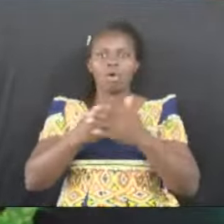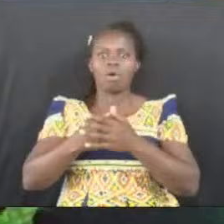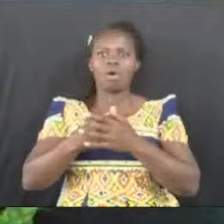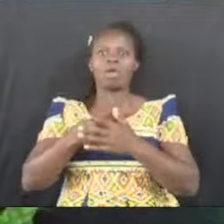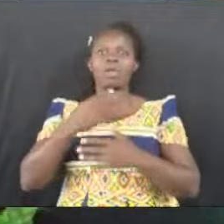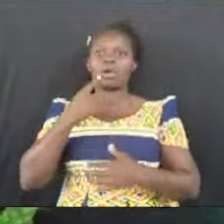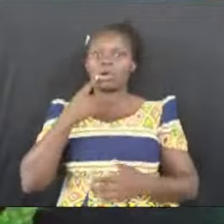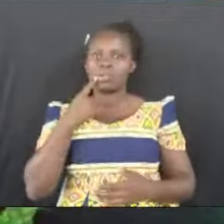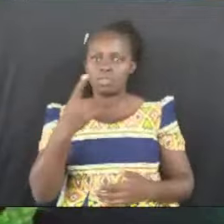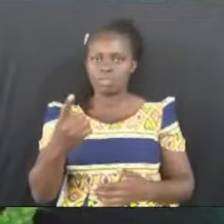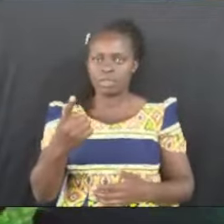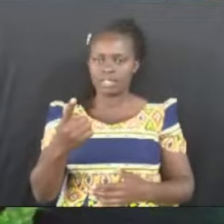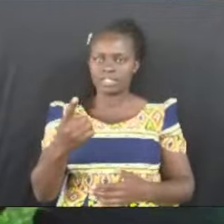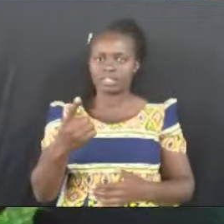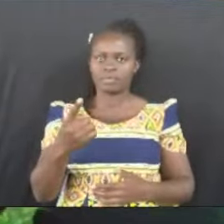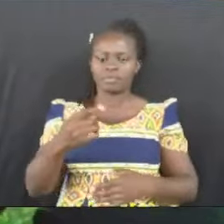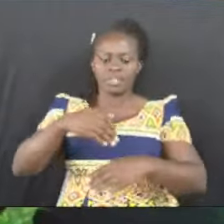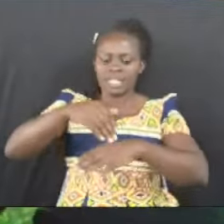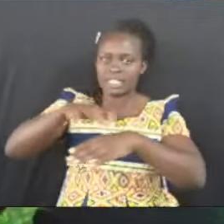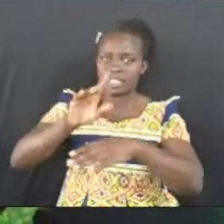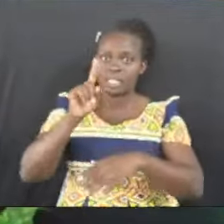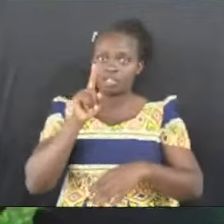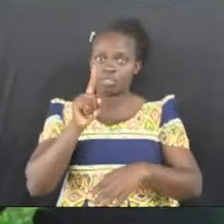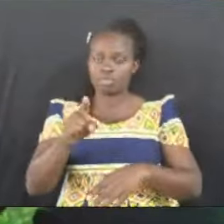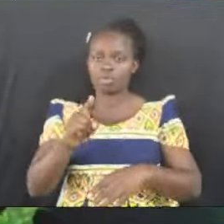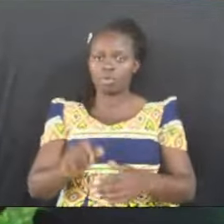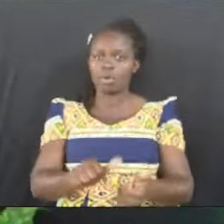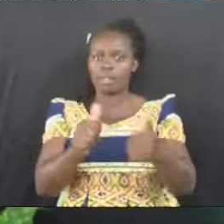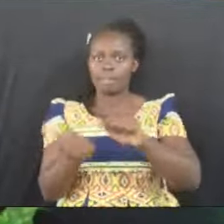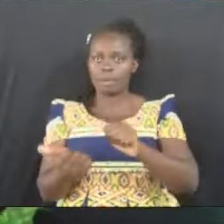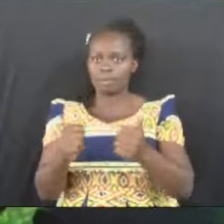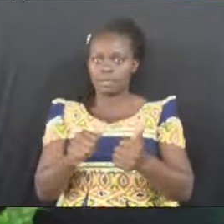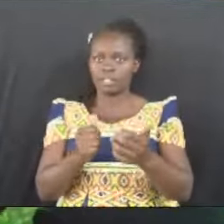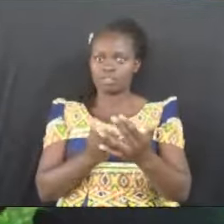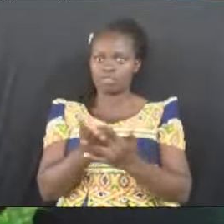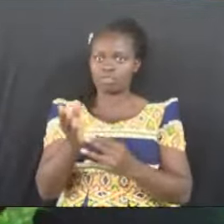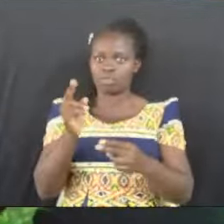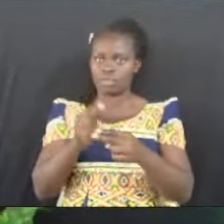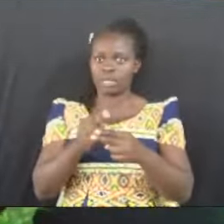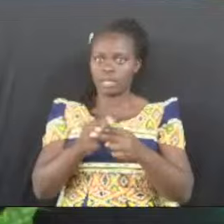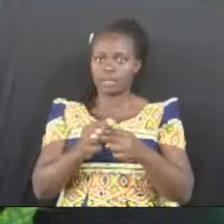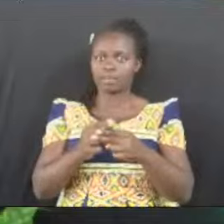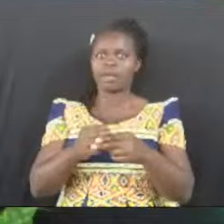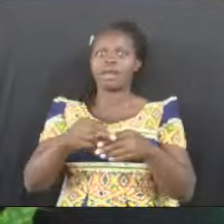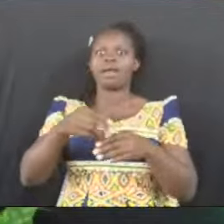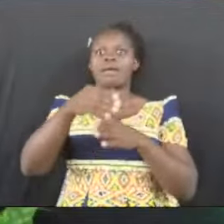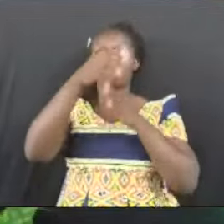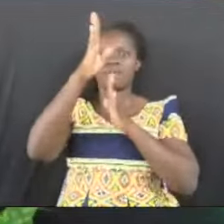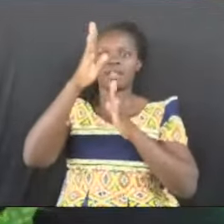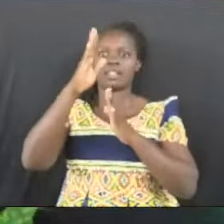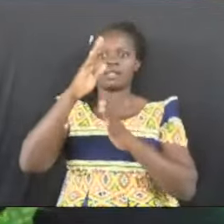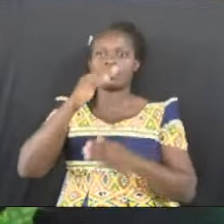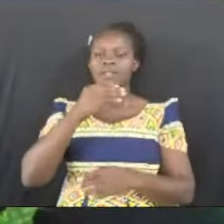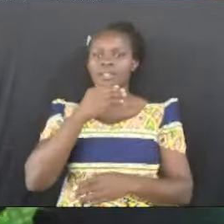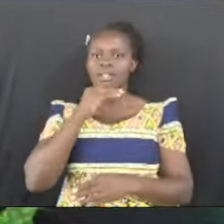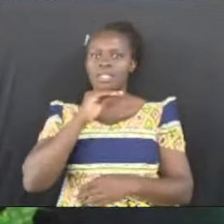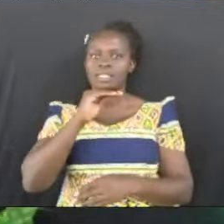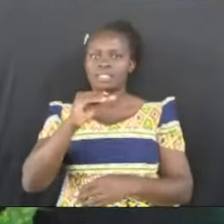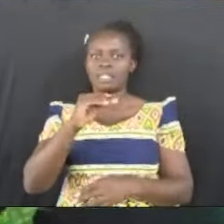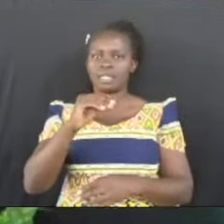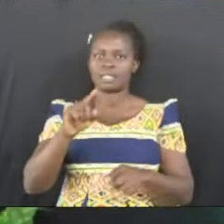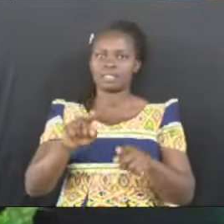he sent us to baptize in the name of the Father, the Son, and the Holy Spirit. And